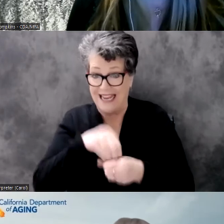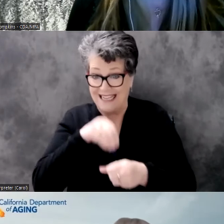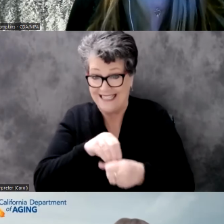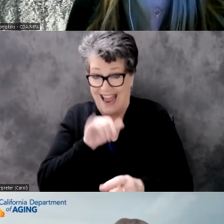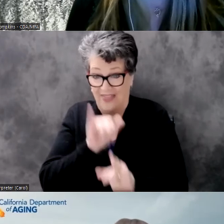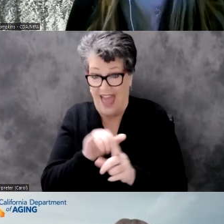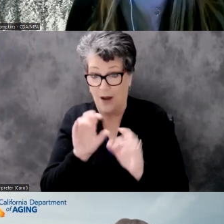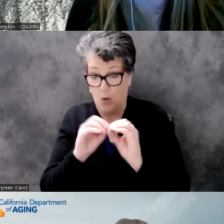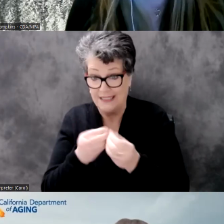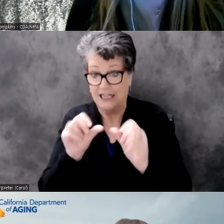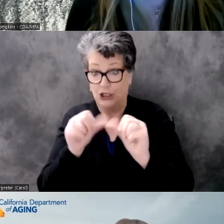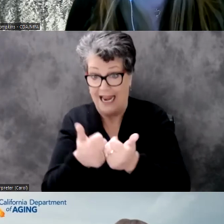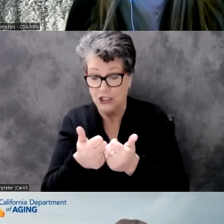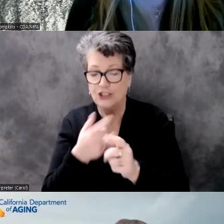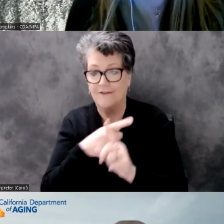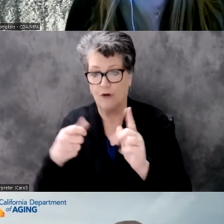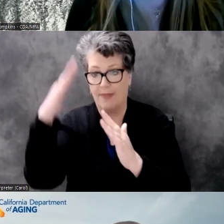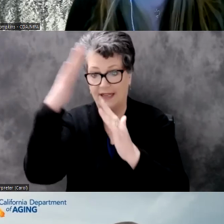top.